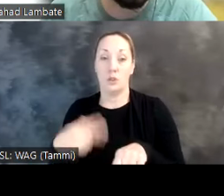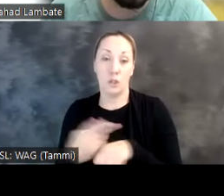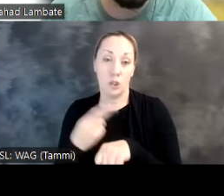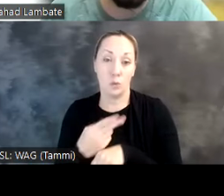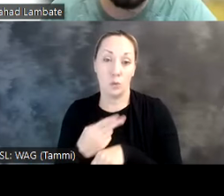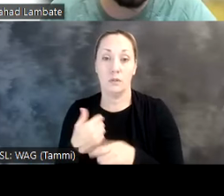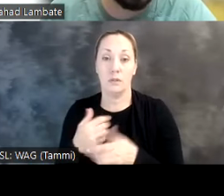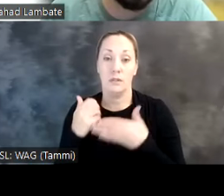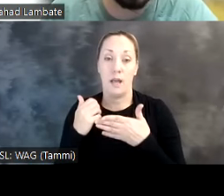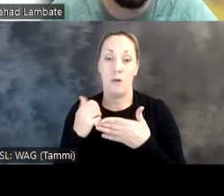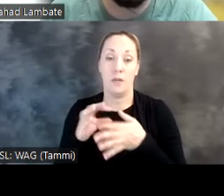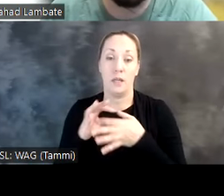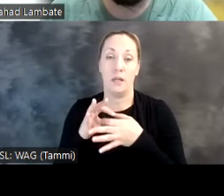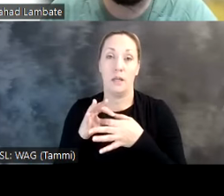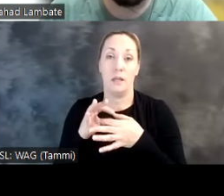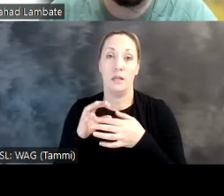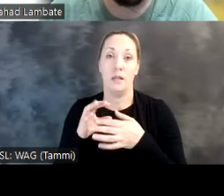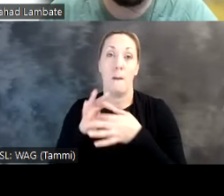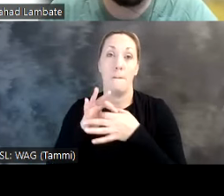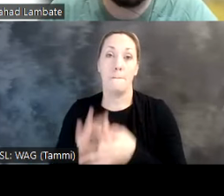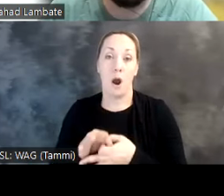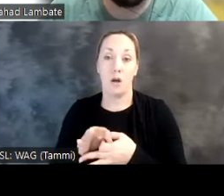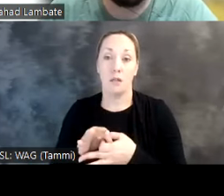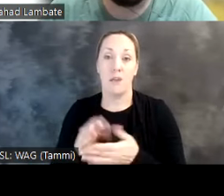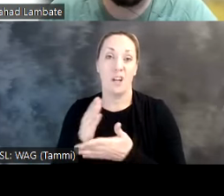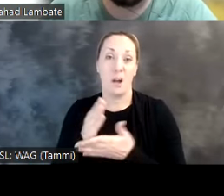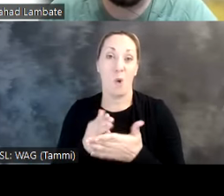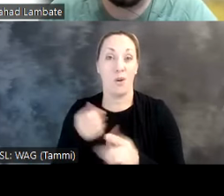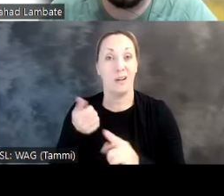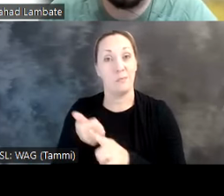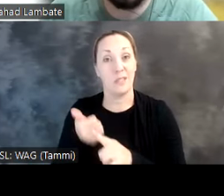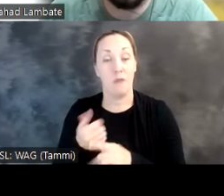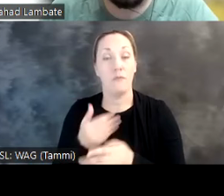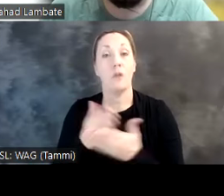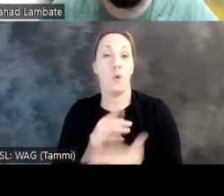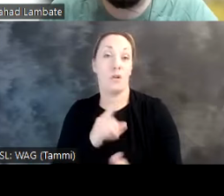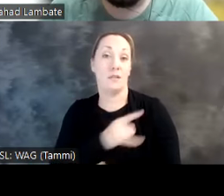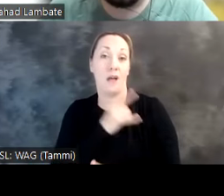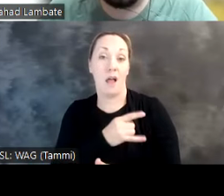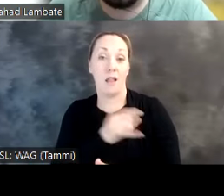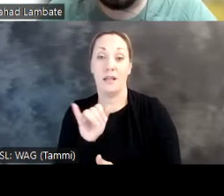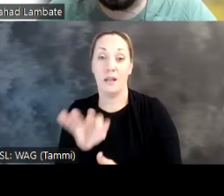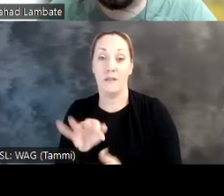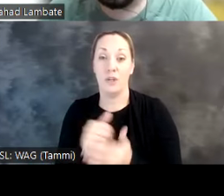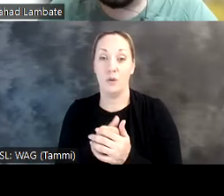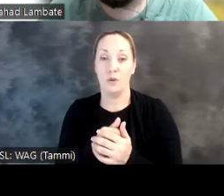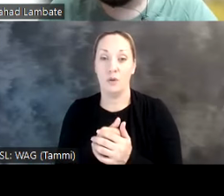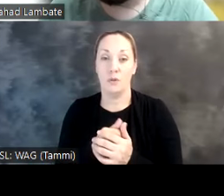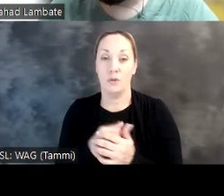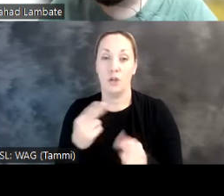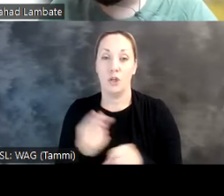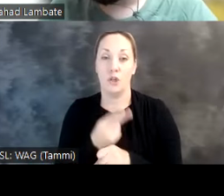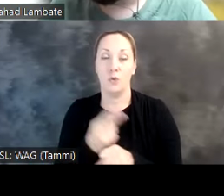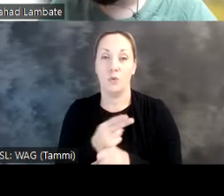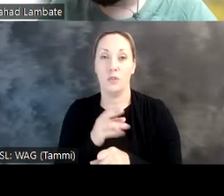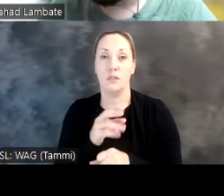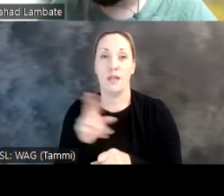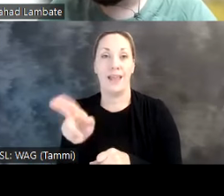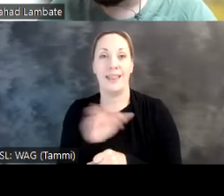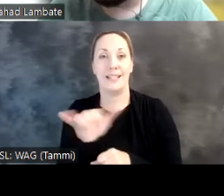will be basically a part of the component itself, the component style. And if you use the same component